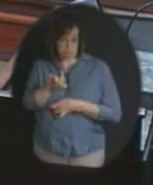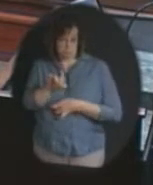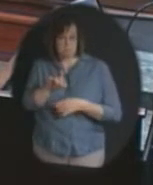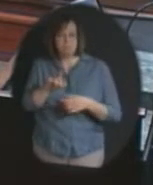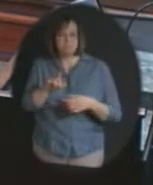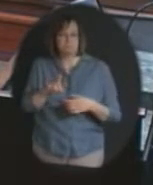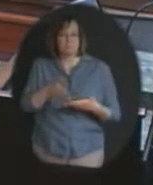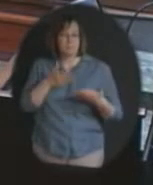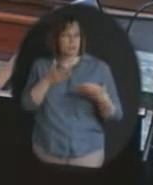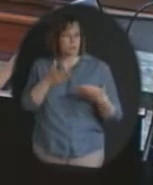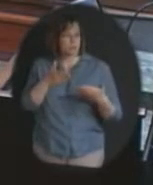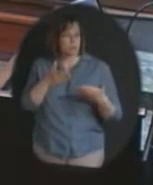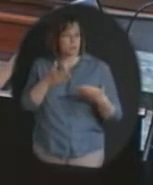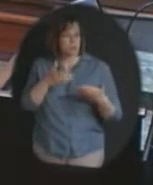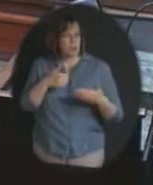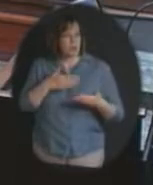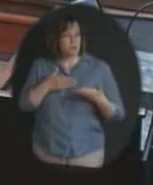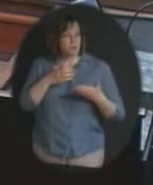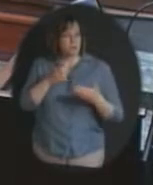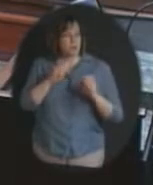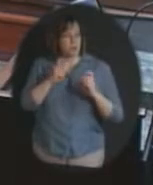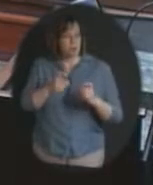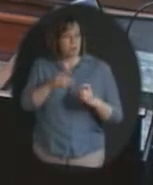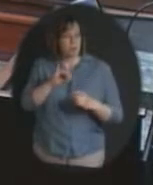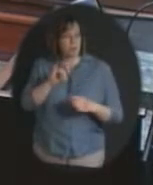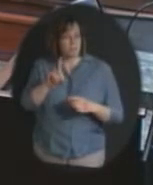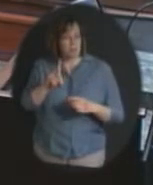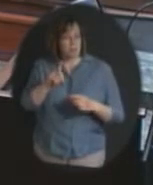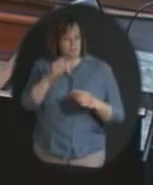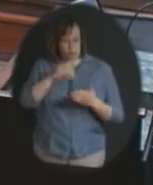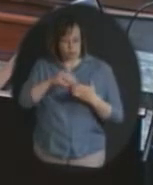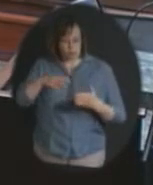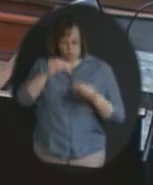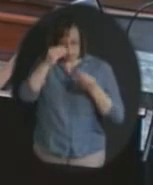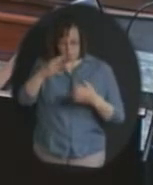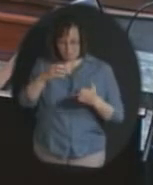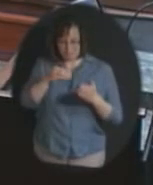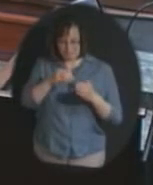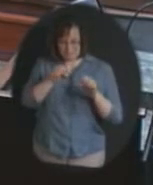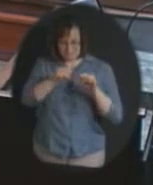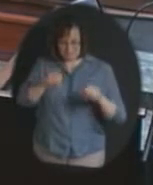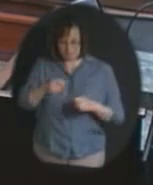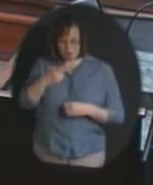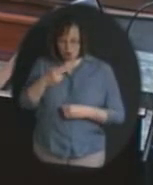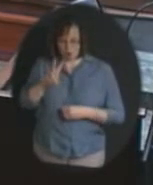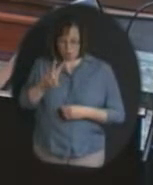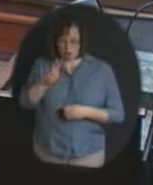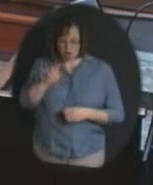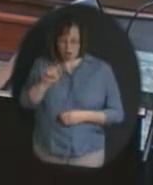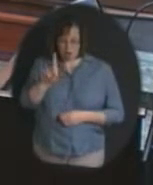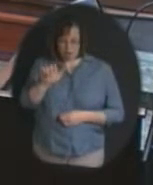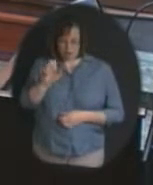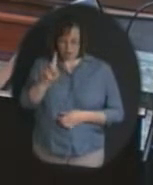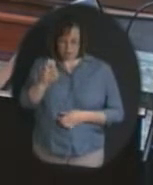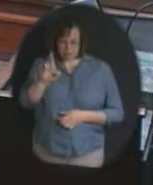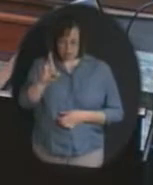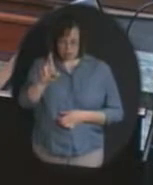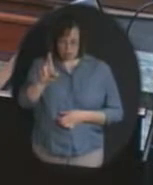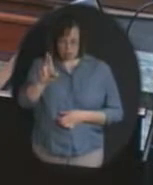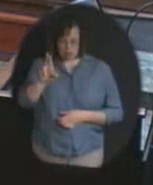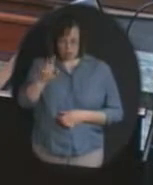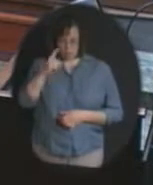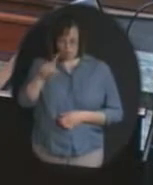Then a motion? I move to award the bid for student information system hardware to Alexander Open Systems for